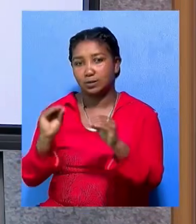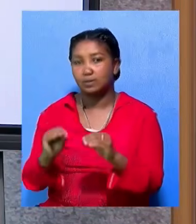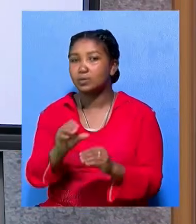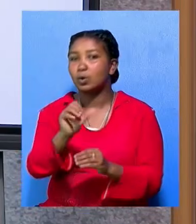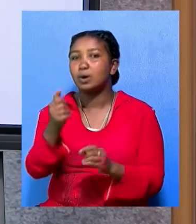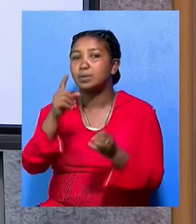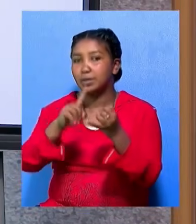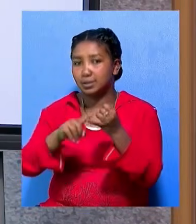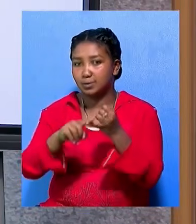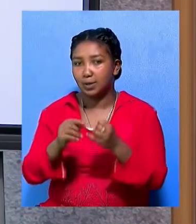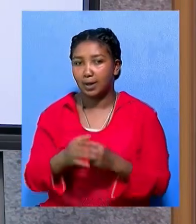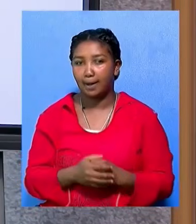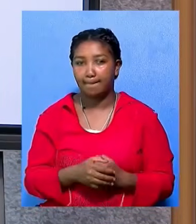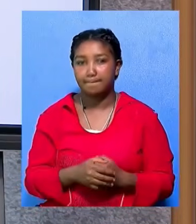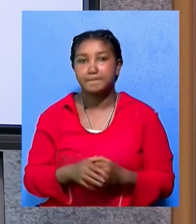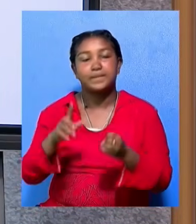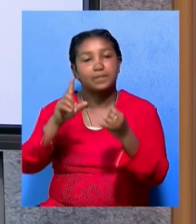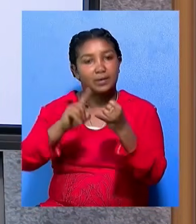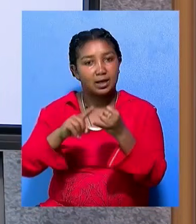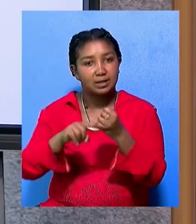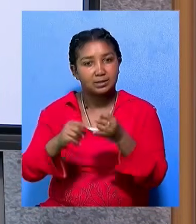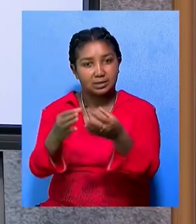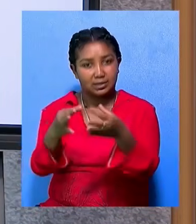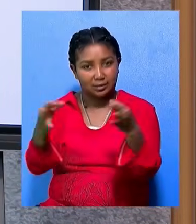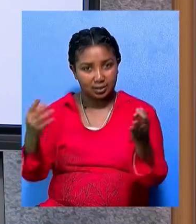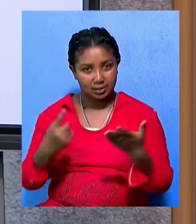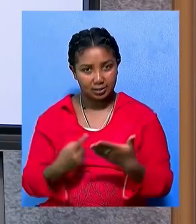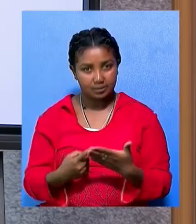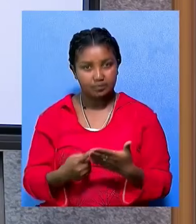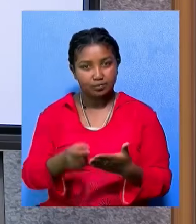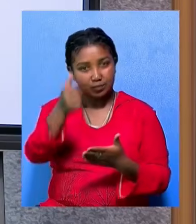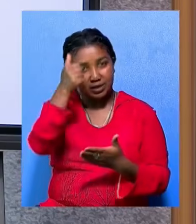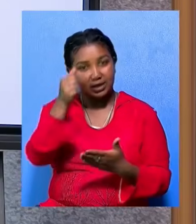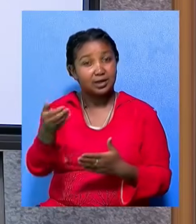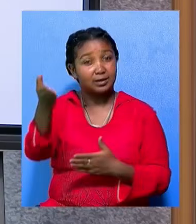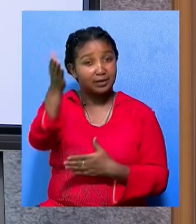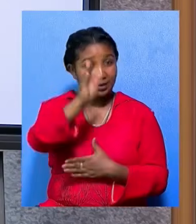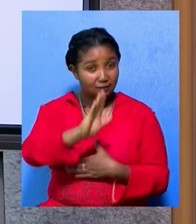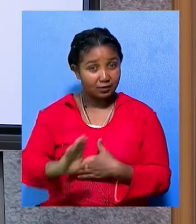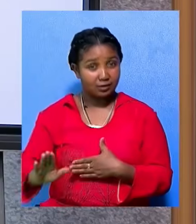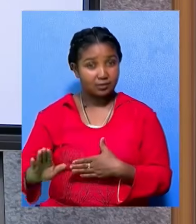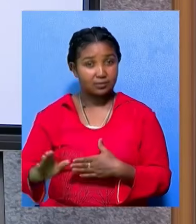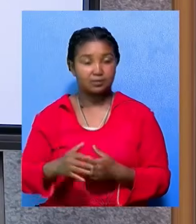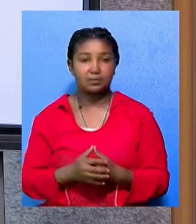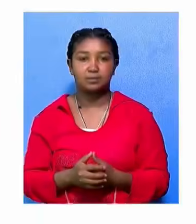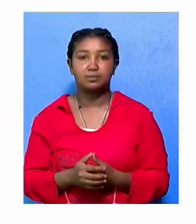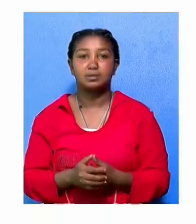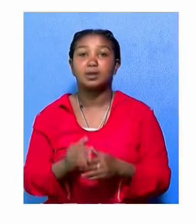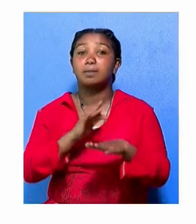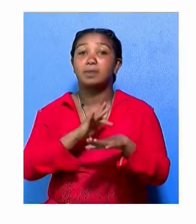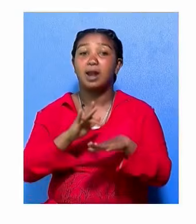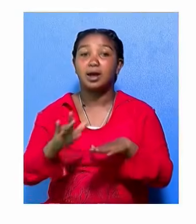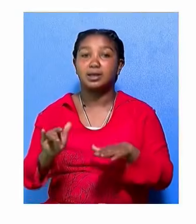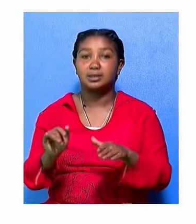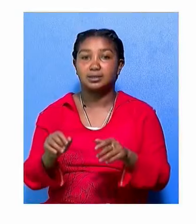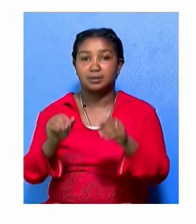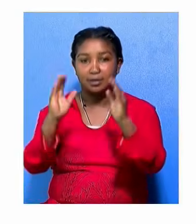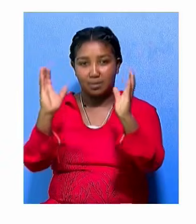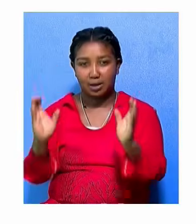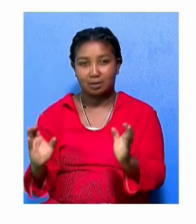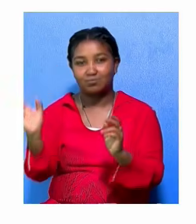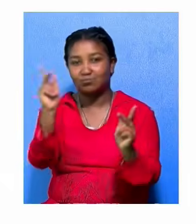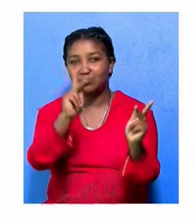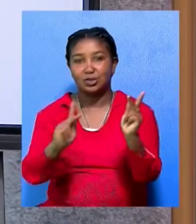about the last one? The last sentence here, he never blank in the bracket